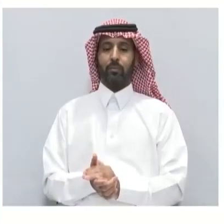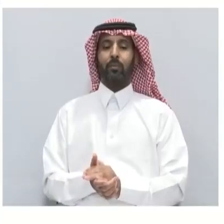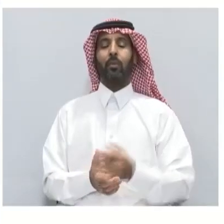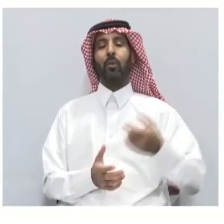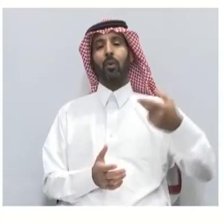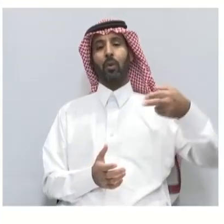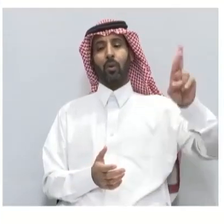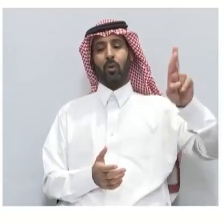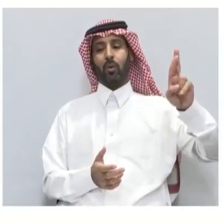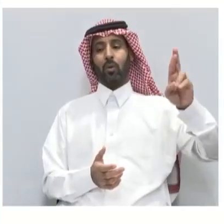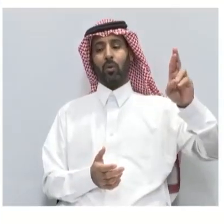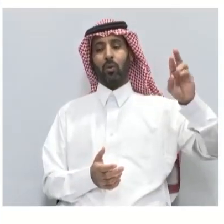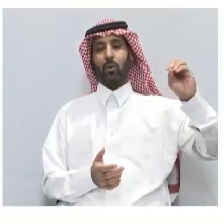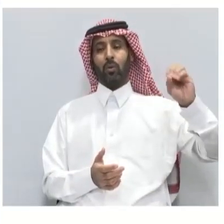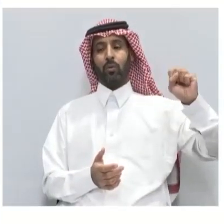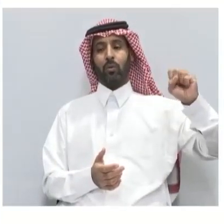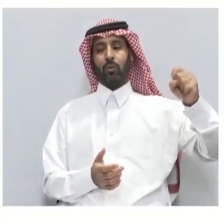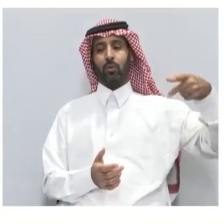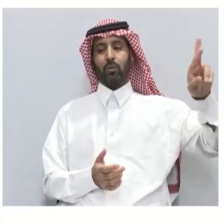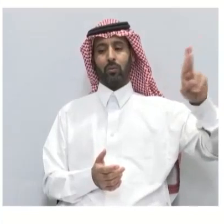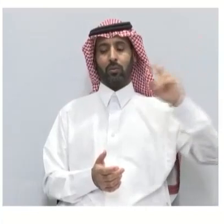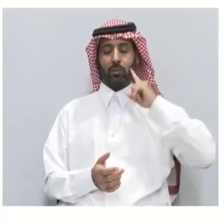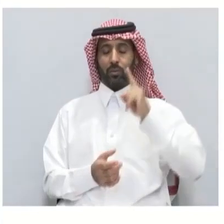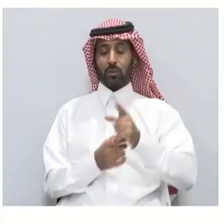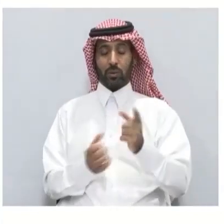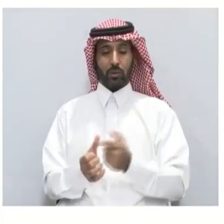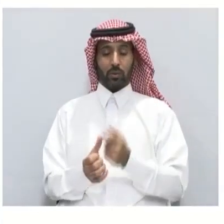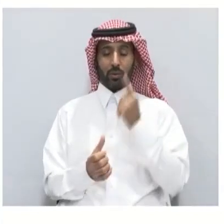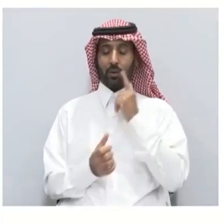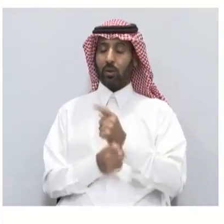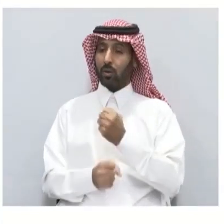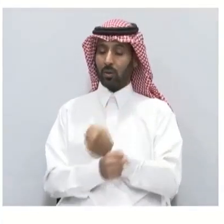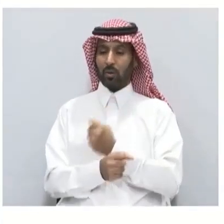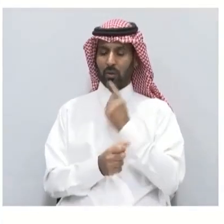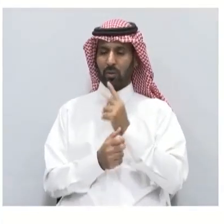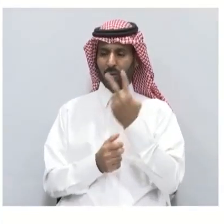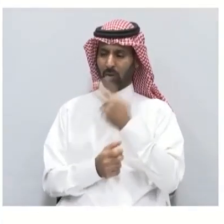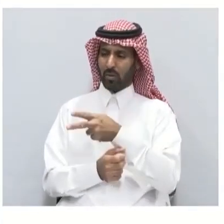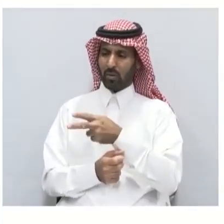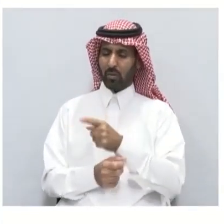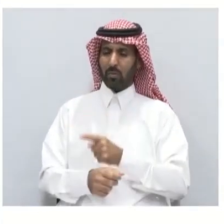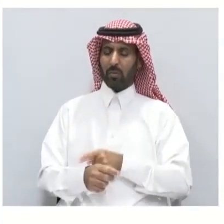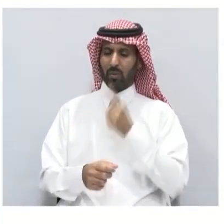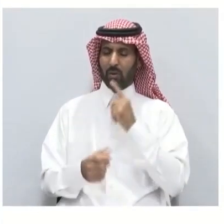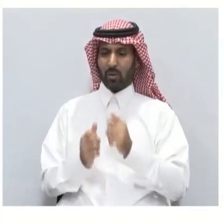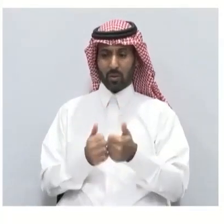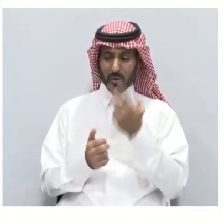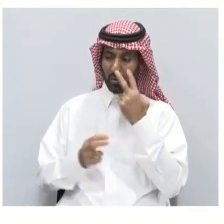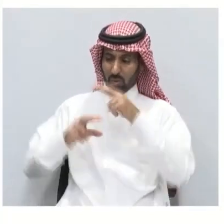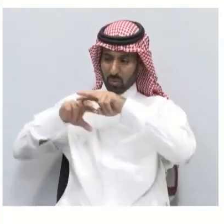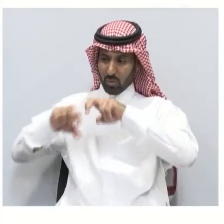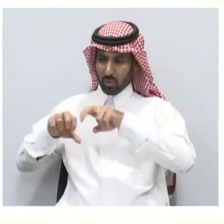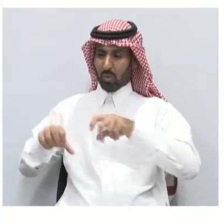Rosario, Argentina. Rosario, Argentina. Argentine police didn't have much of a challenge finding a